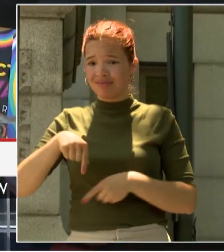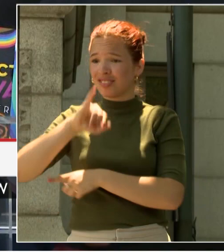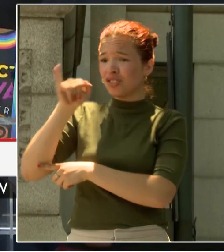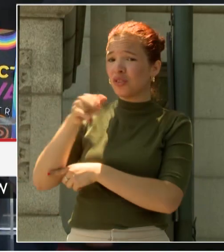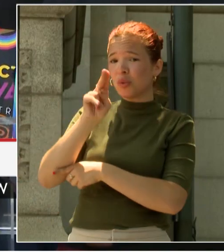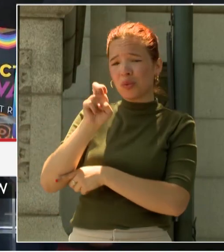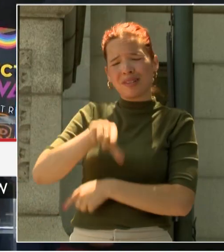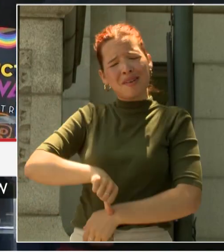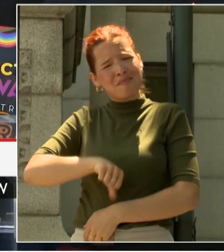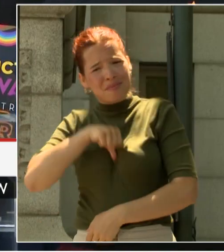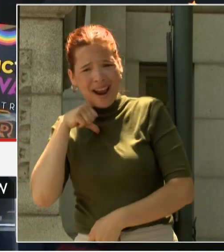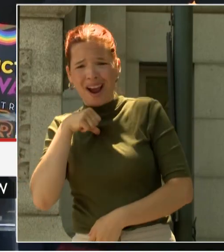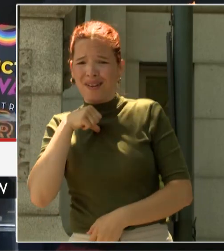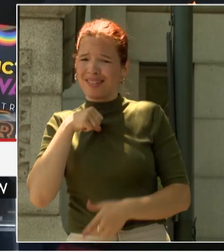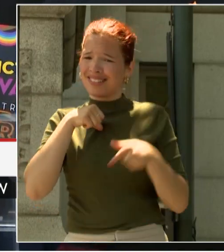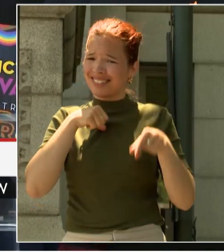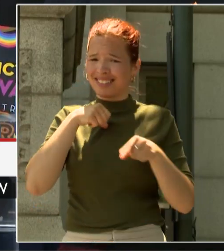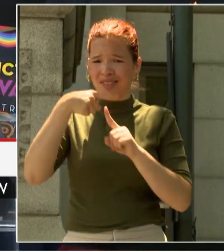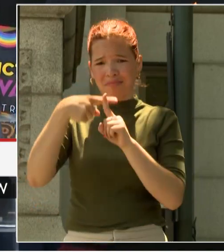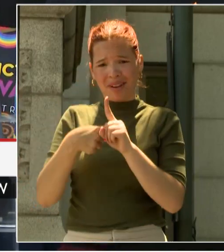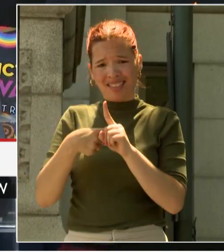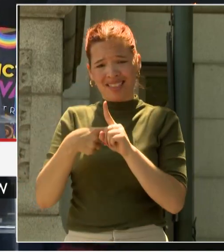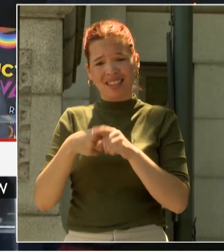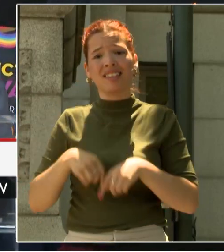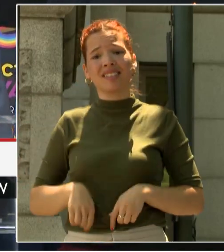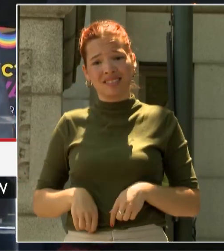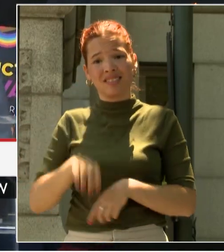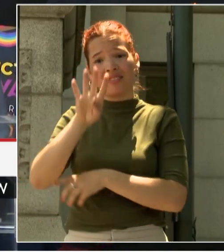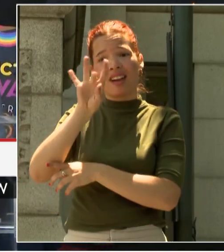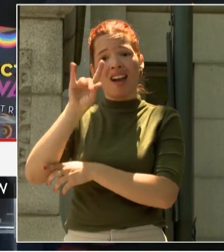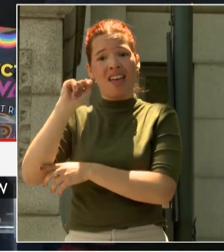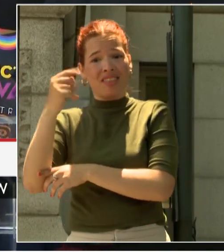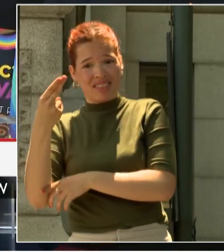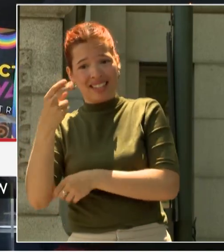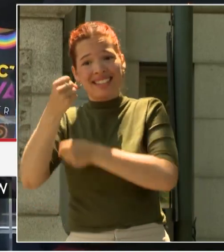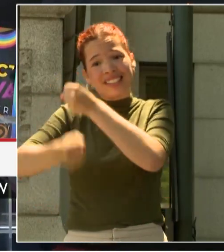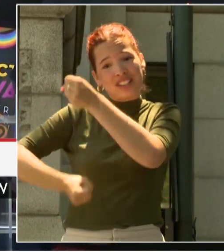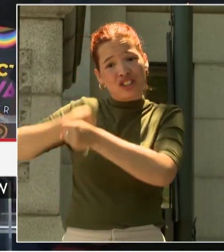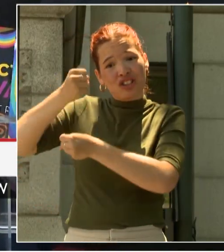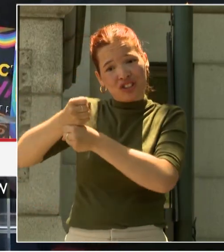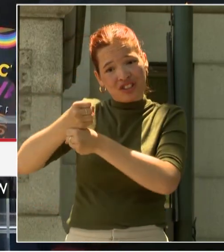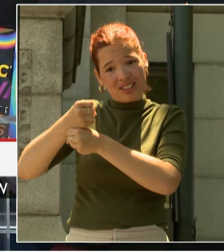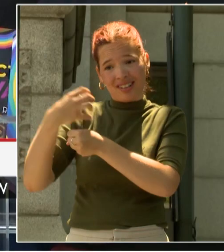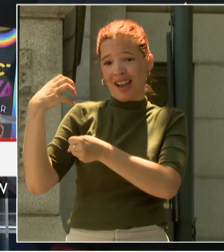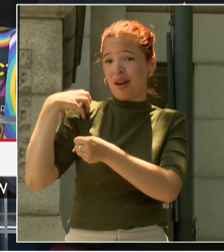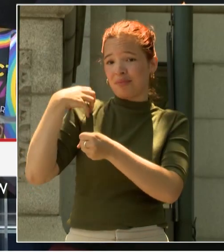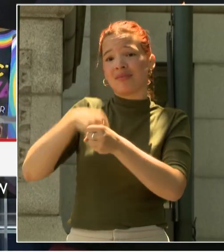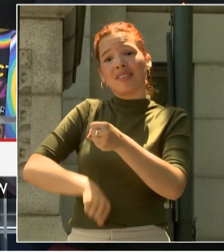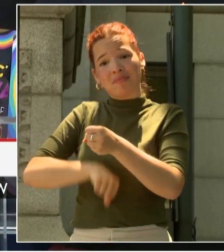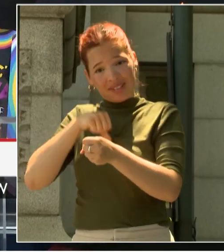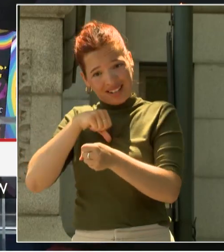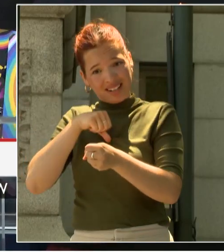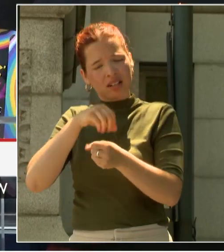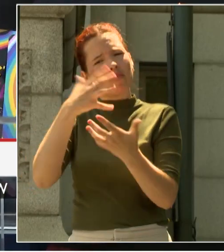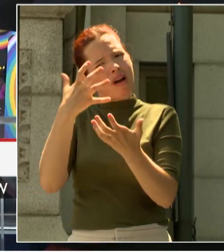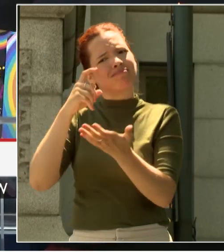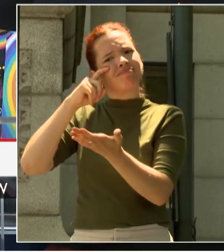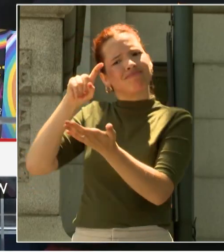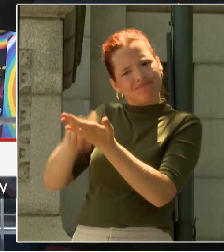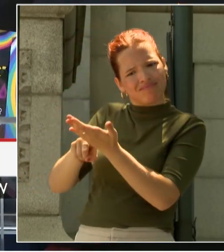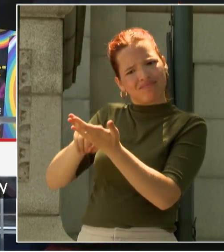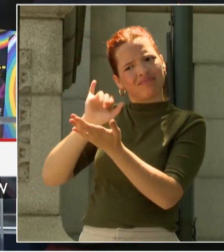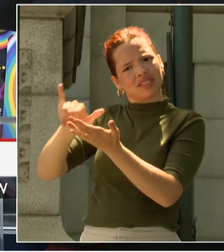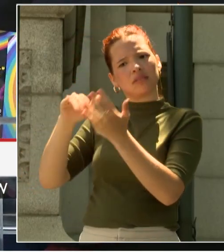we recognize this as the 48th year of Capitol Pride in our city, we still have to recognize that the fight for equality